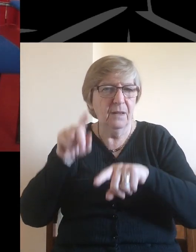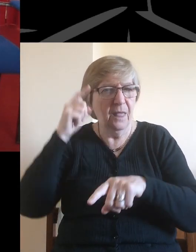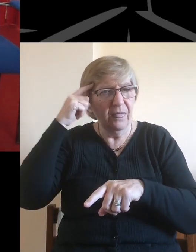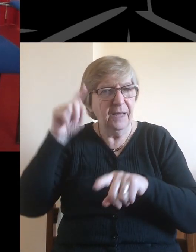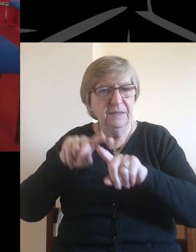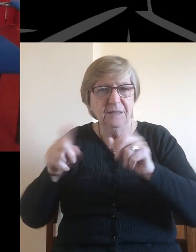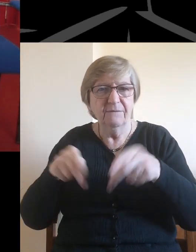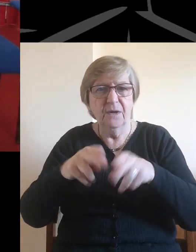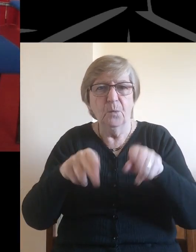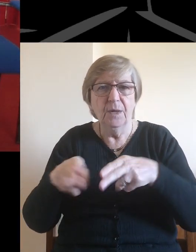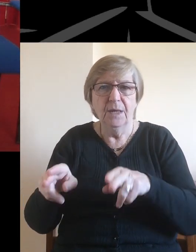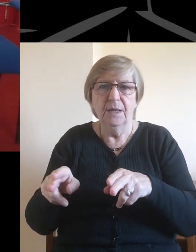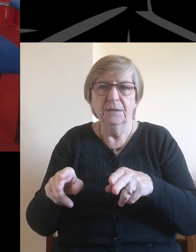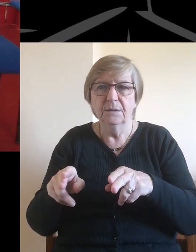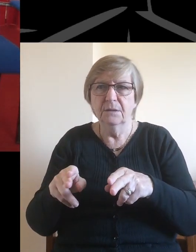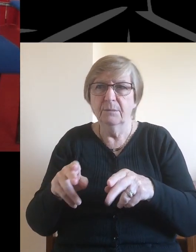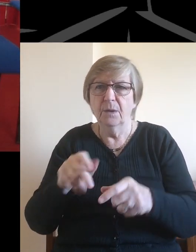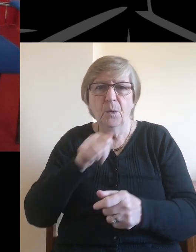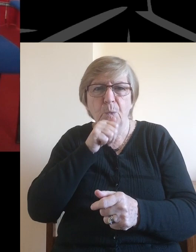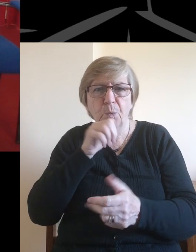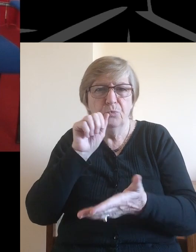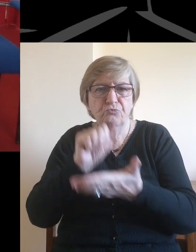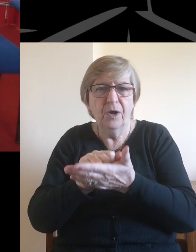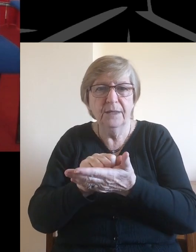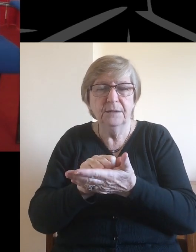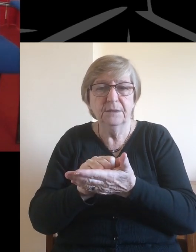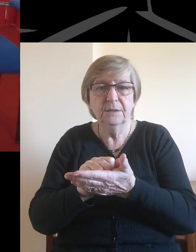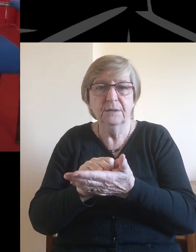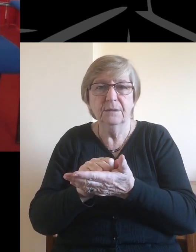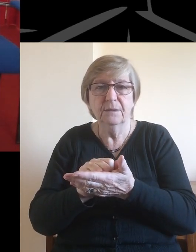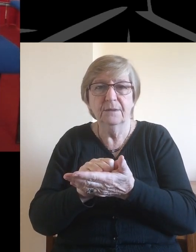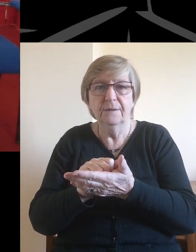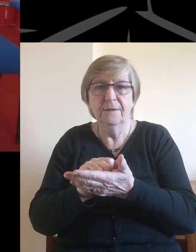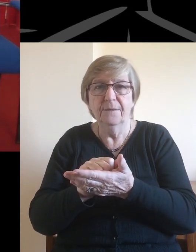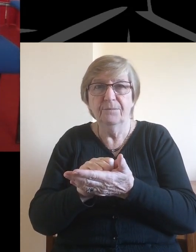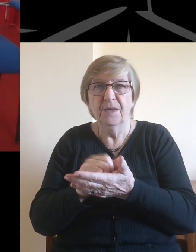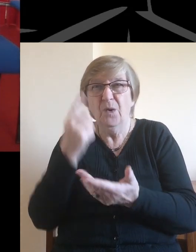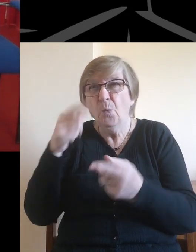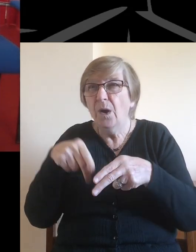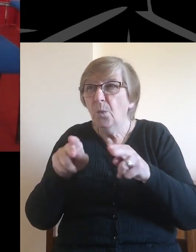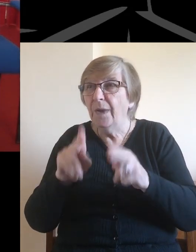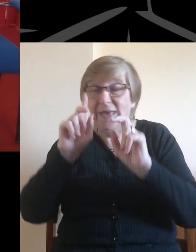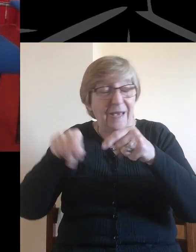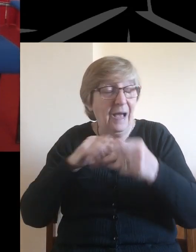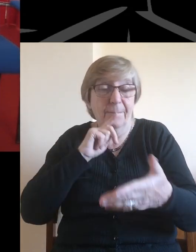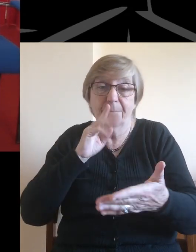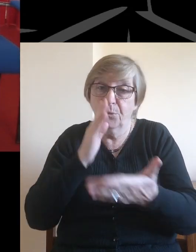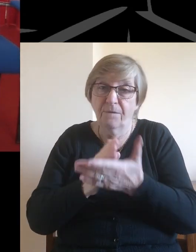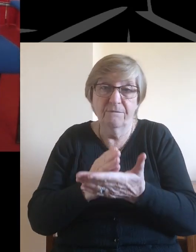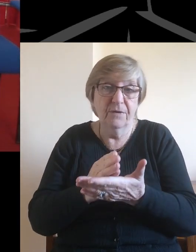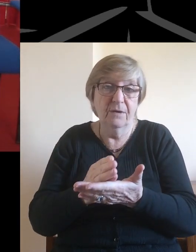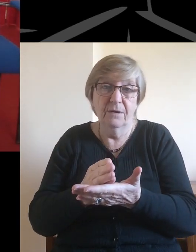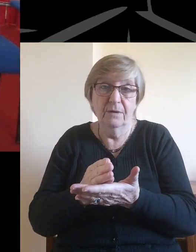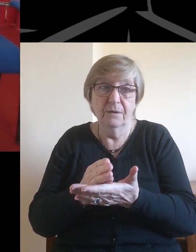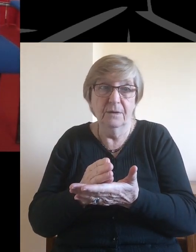all these things out? Who's right? Well, in one sense, we cannot prove anything. But Christian